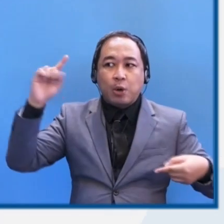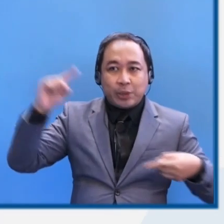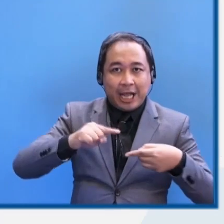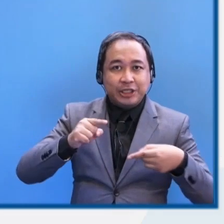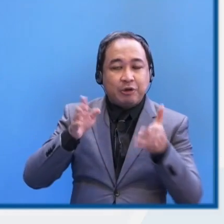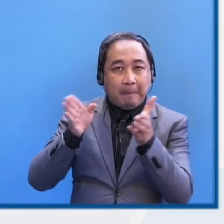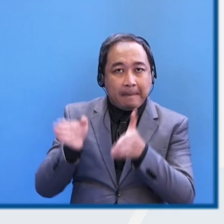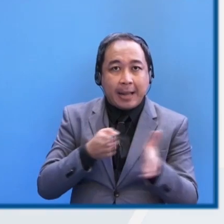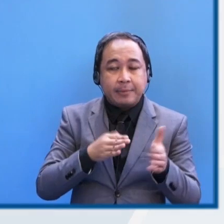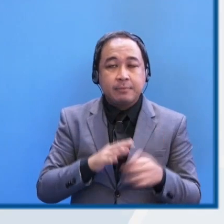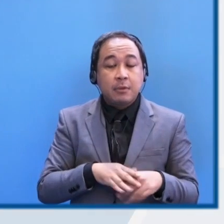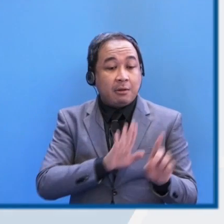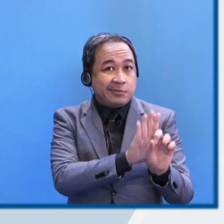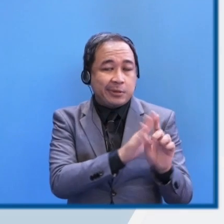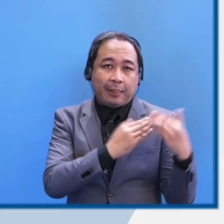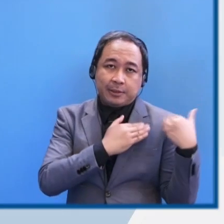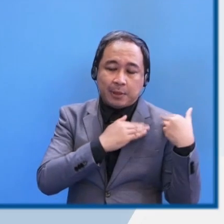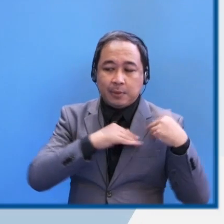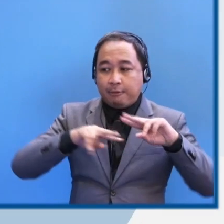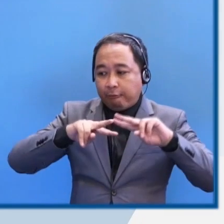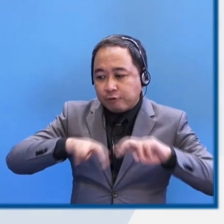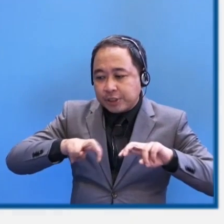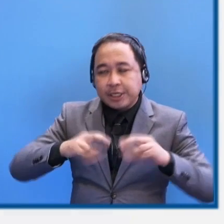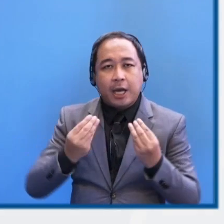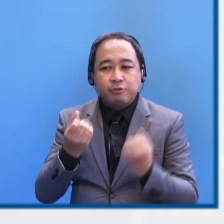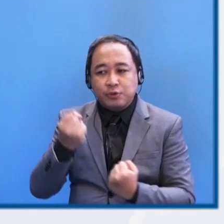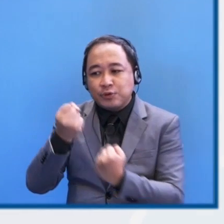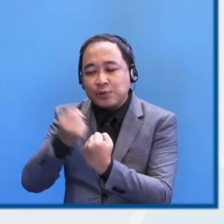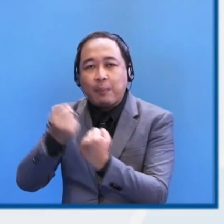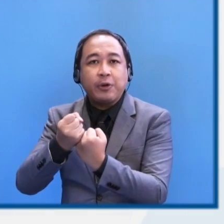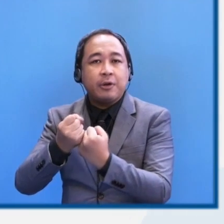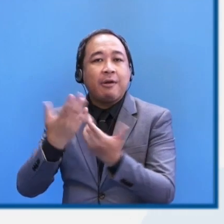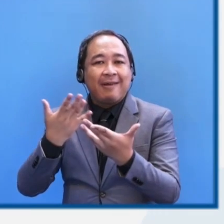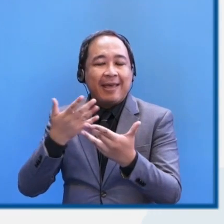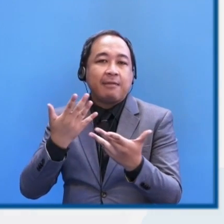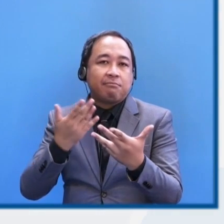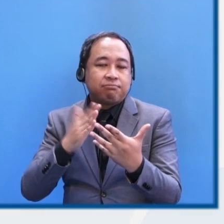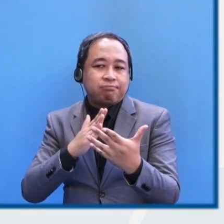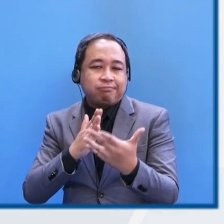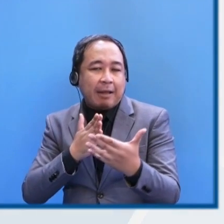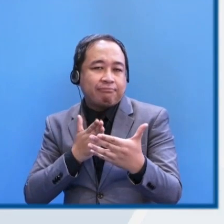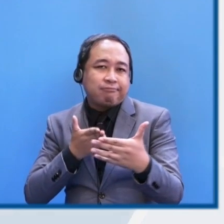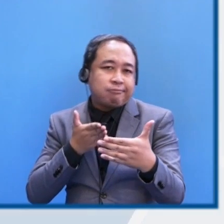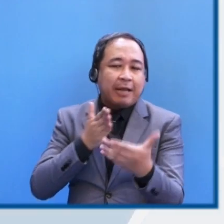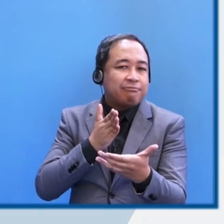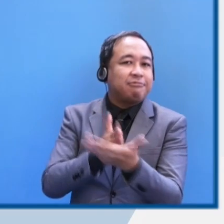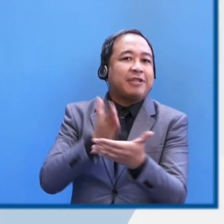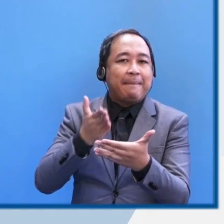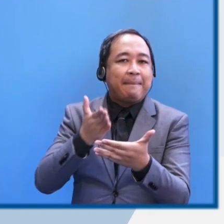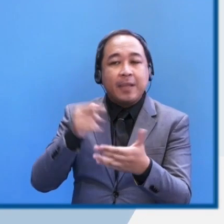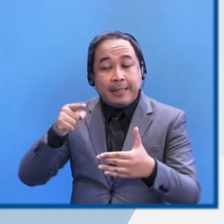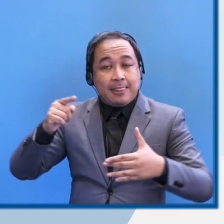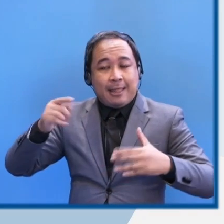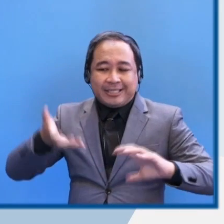of research and studies in support of prevention and mitigation and policy development for disaster risk